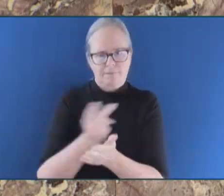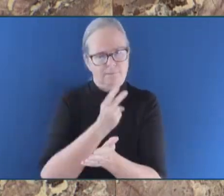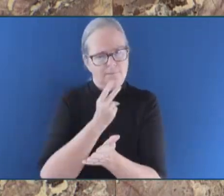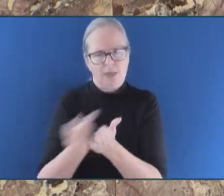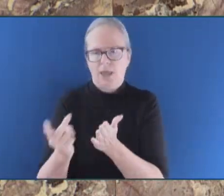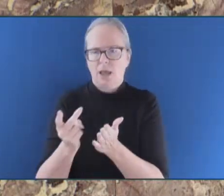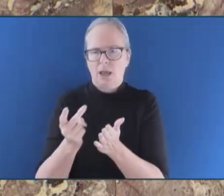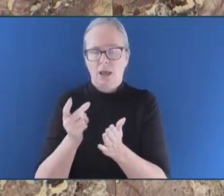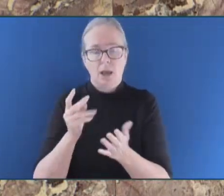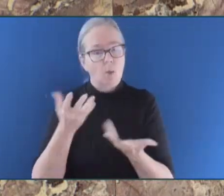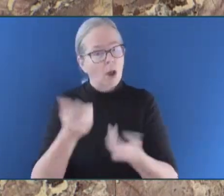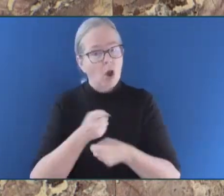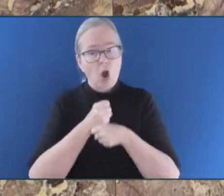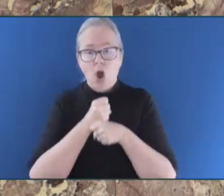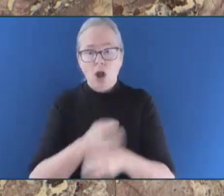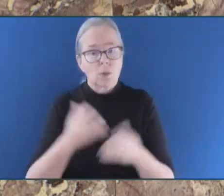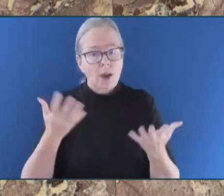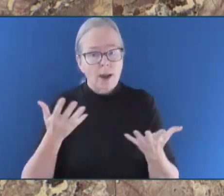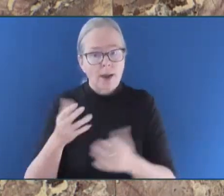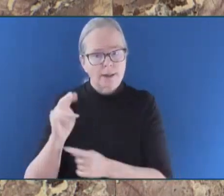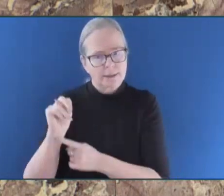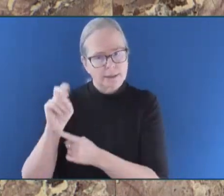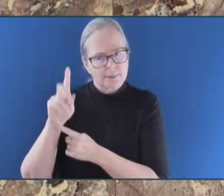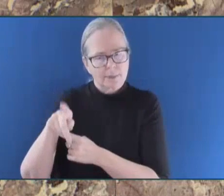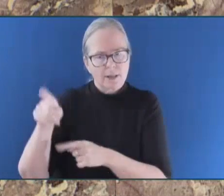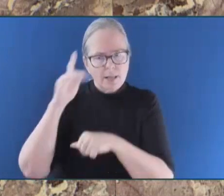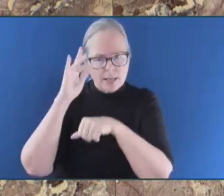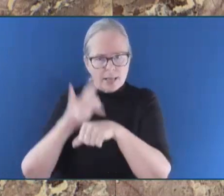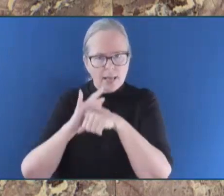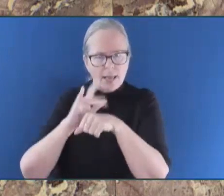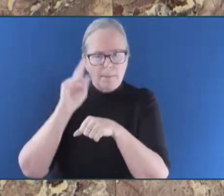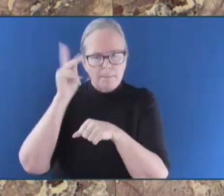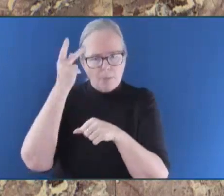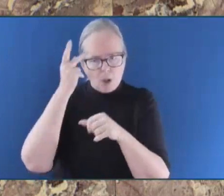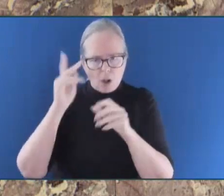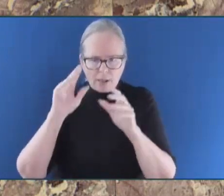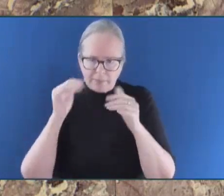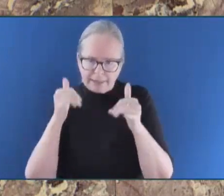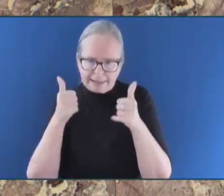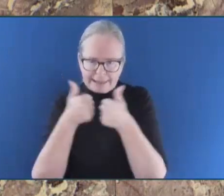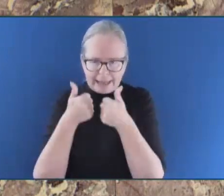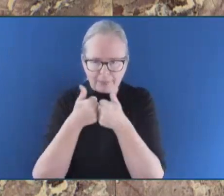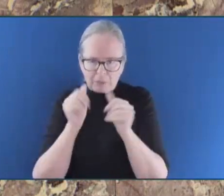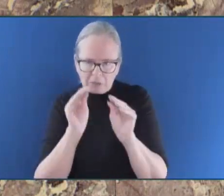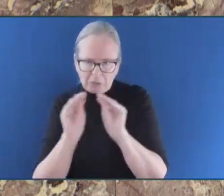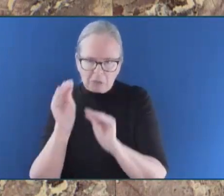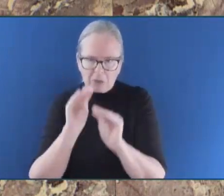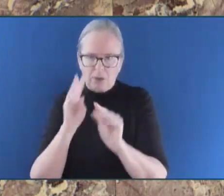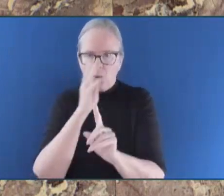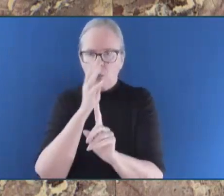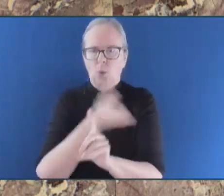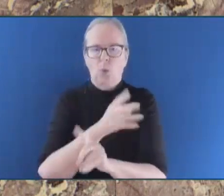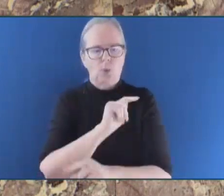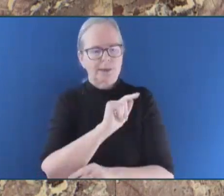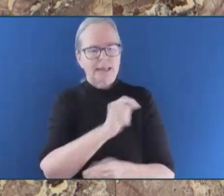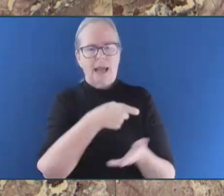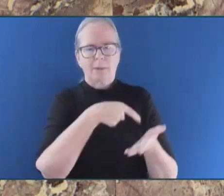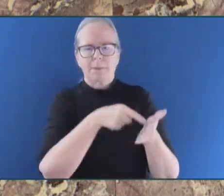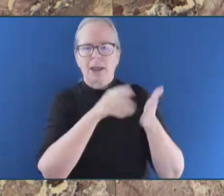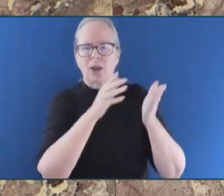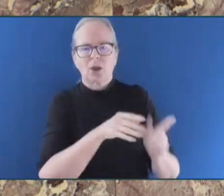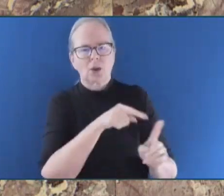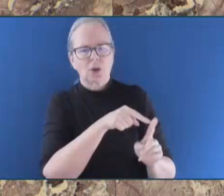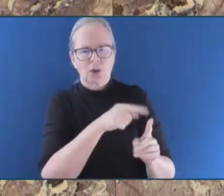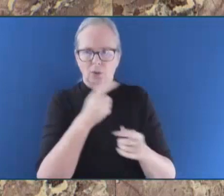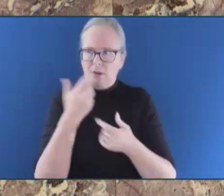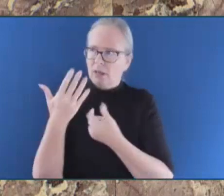leaving taxpayers to clean up the mess. We need to restore transparency, respect for taxpayers, and local